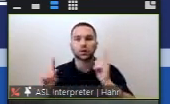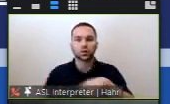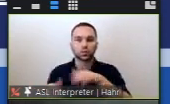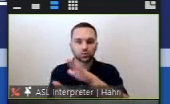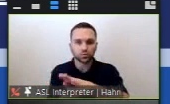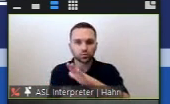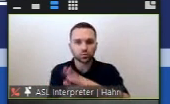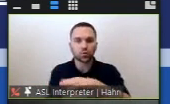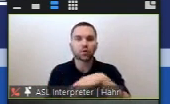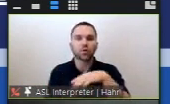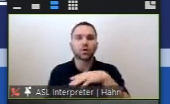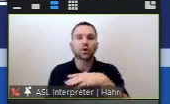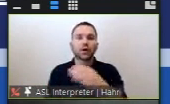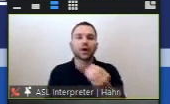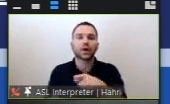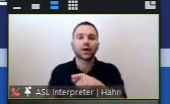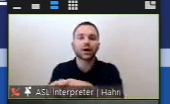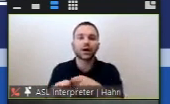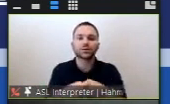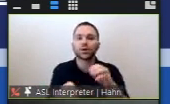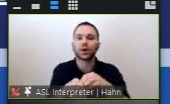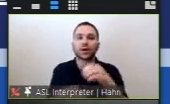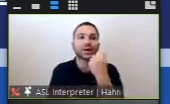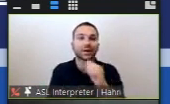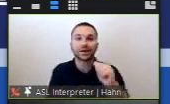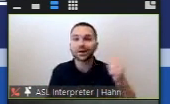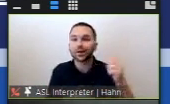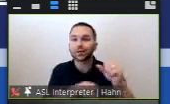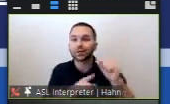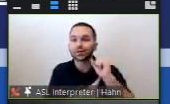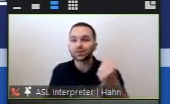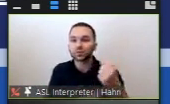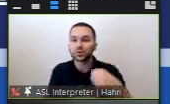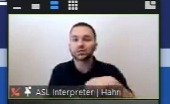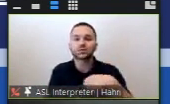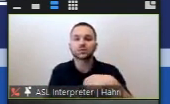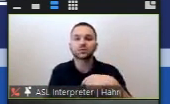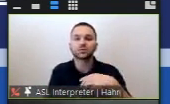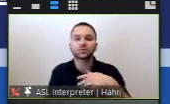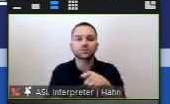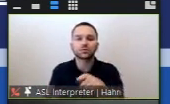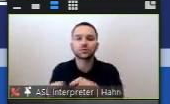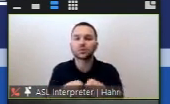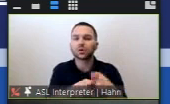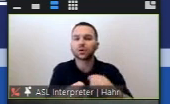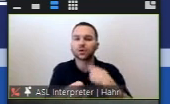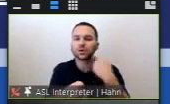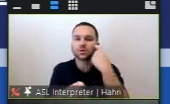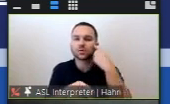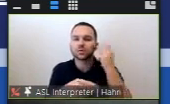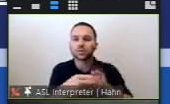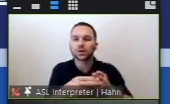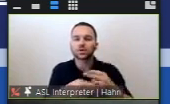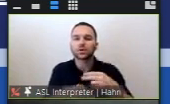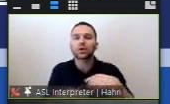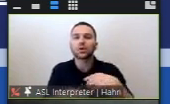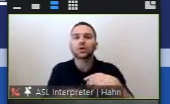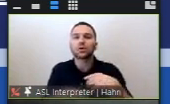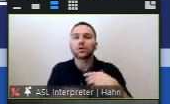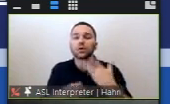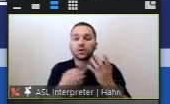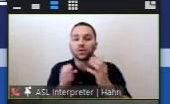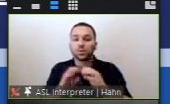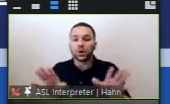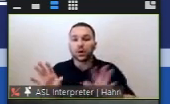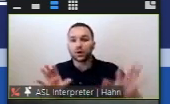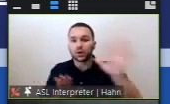school, but also in many other settings. And I've said previously that with how widespread transmission is in the state right now, it is a pretty risky time